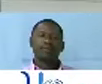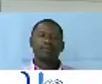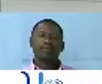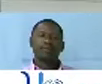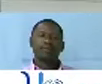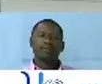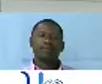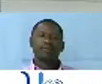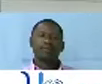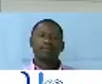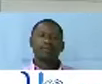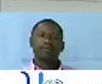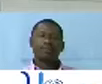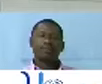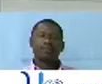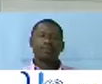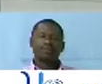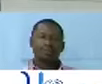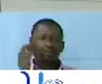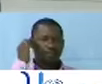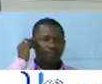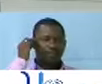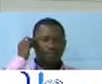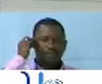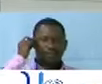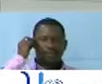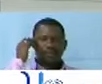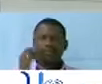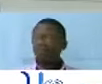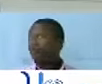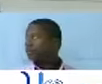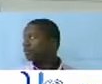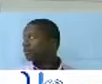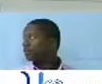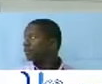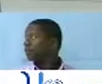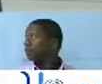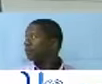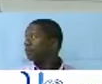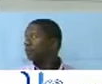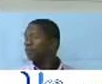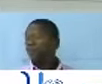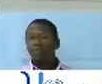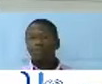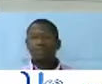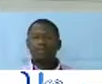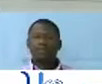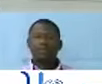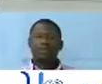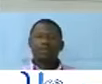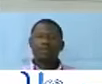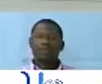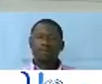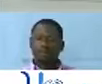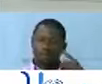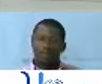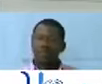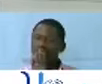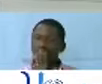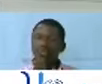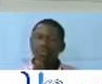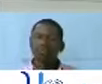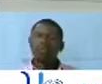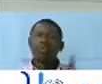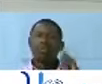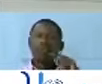I mean, it on a positive note, it really shone a light into what